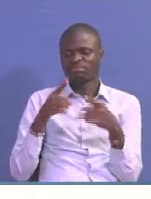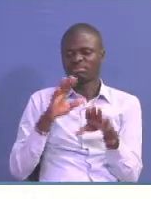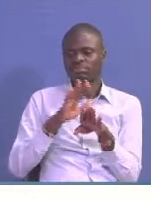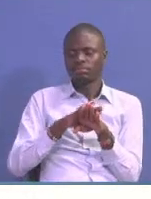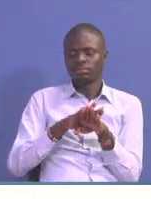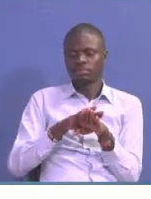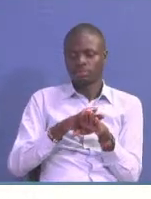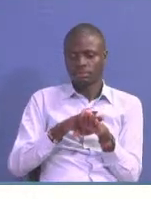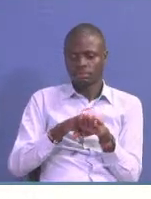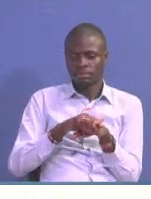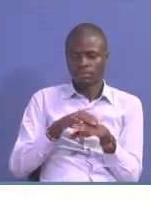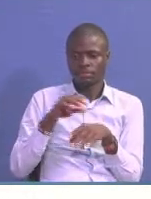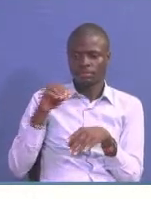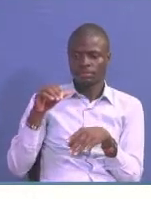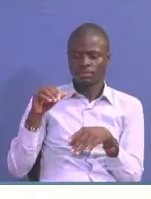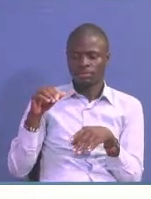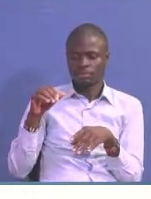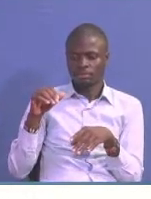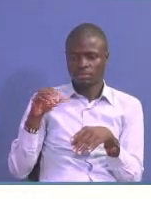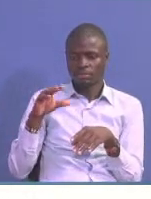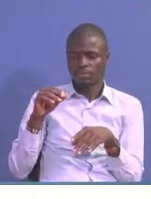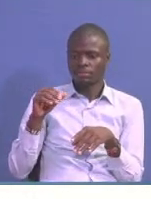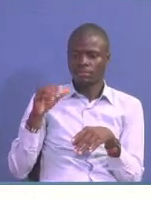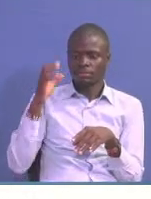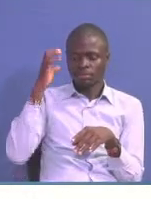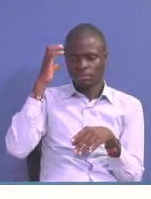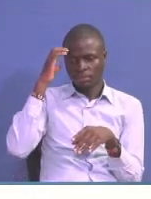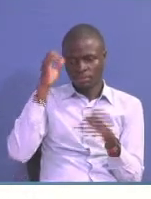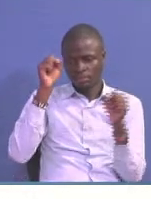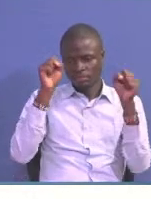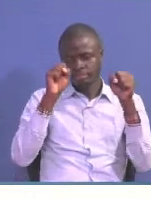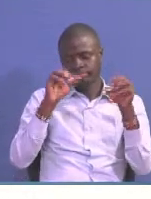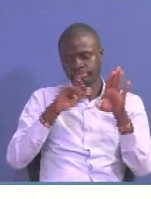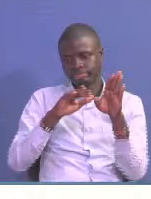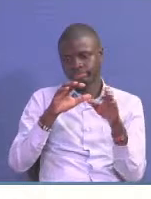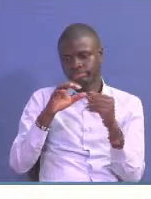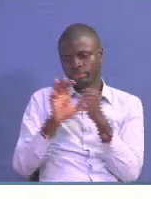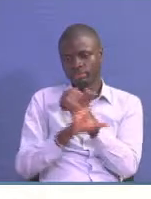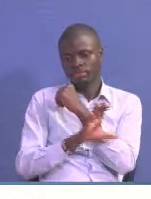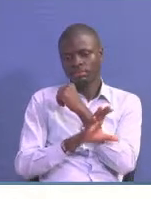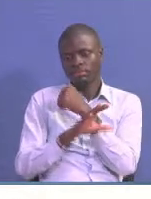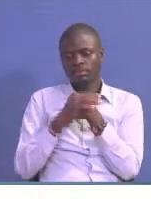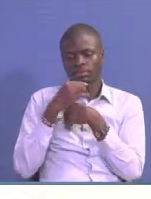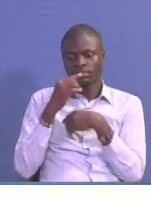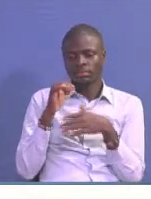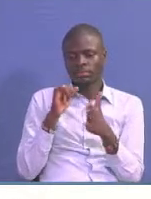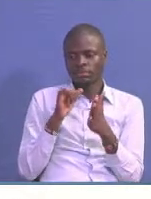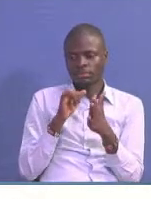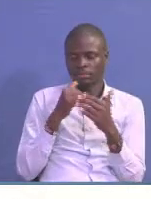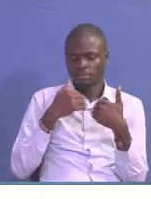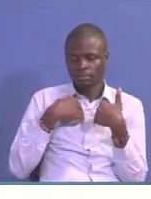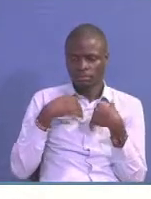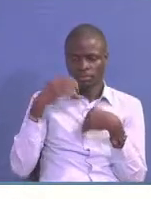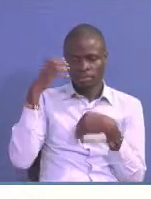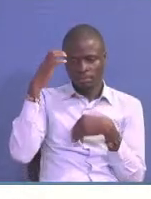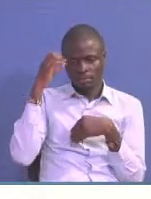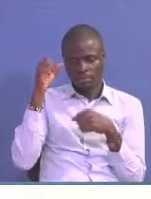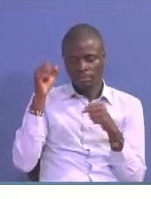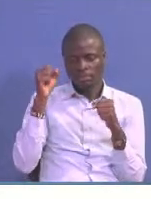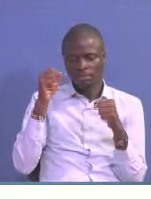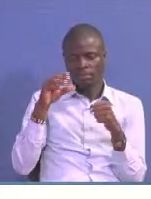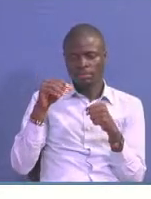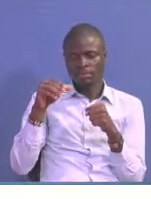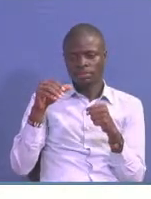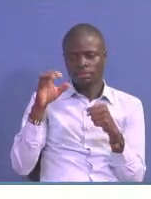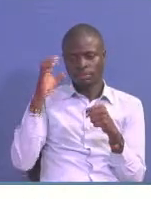of having a quality education system in the country. And he has said that having a quality education system in